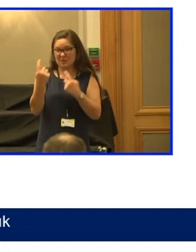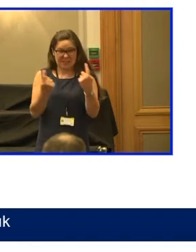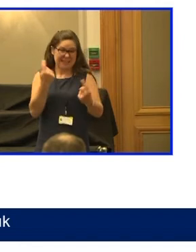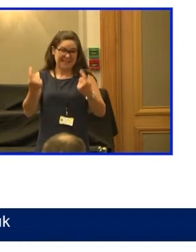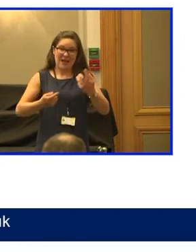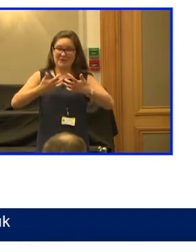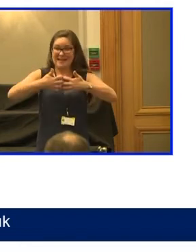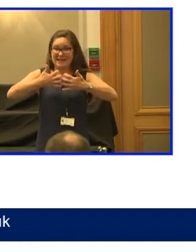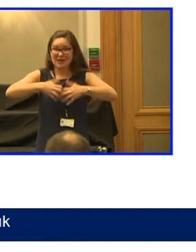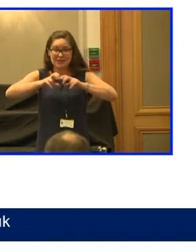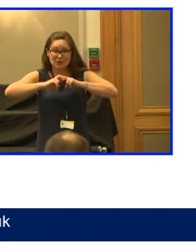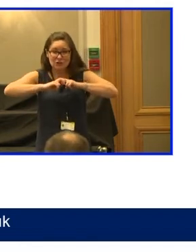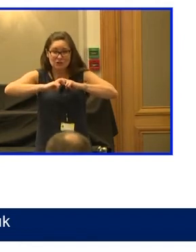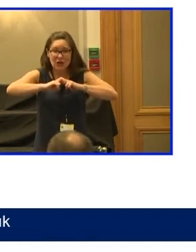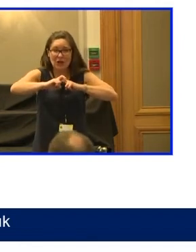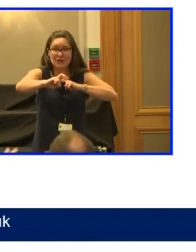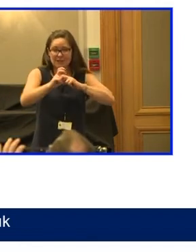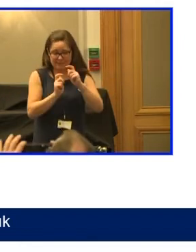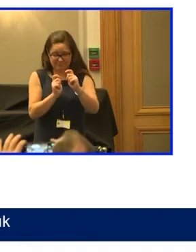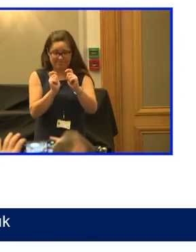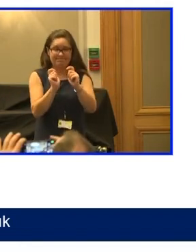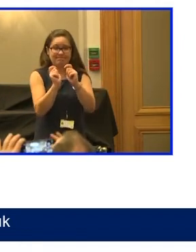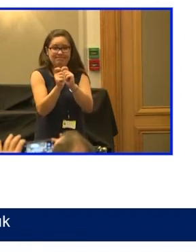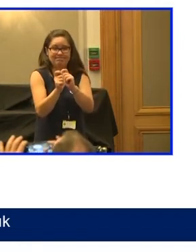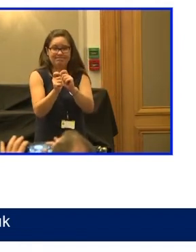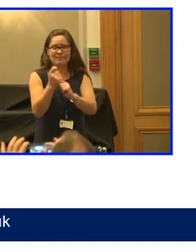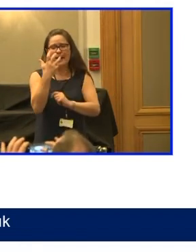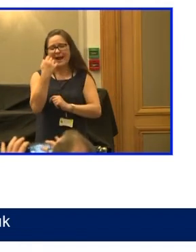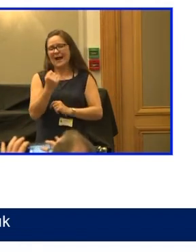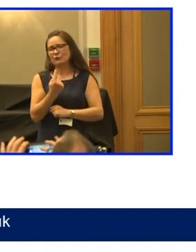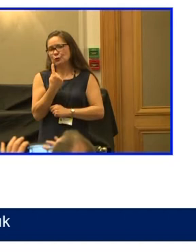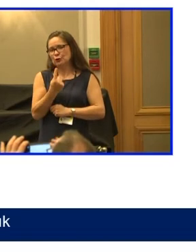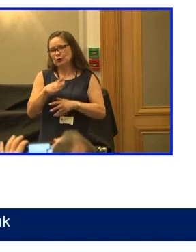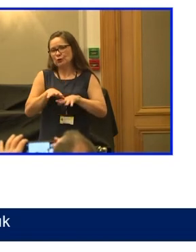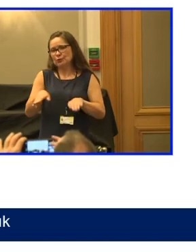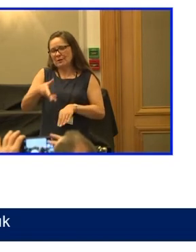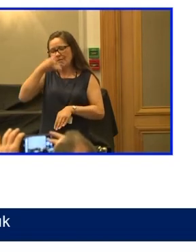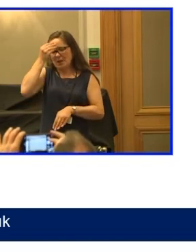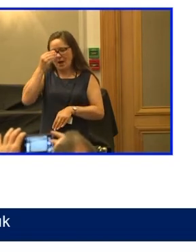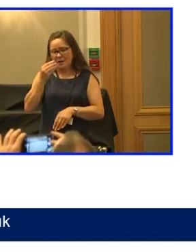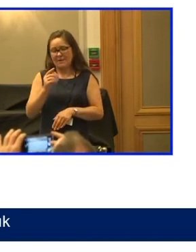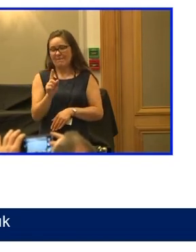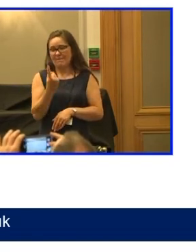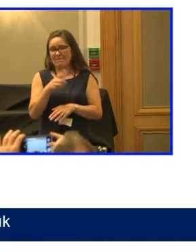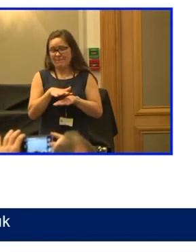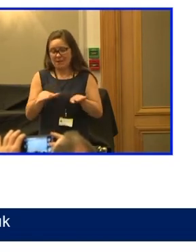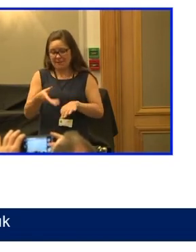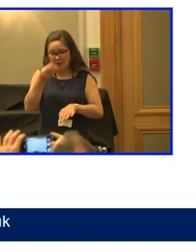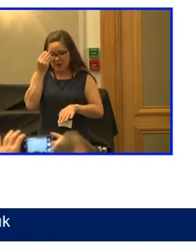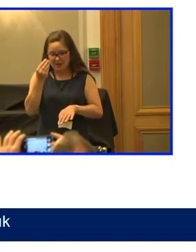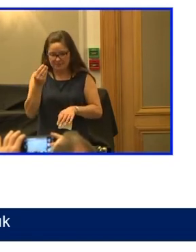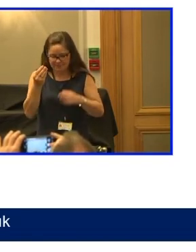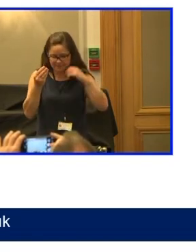of adaptation, is there's two levels of learning, and I don't think it's spoken about enough. First, learning. If you've come from a